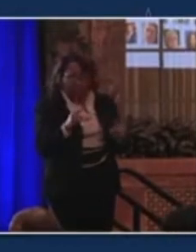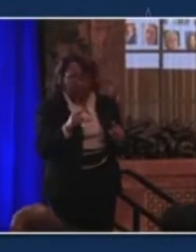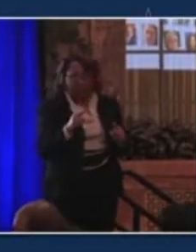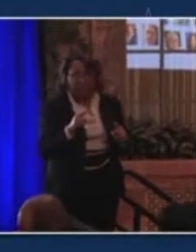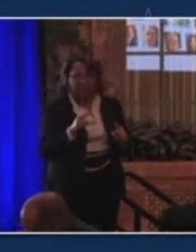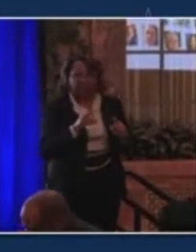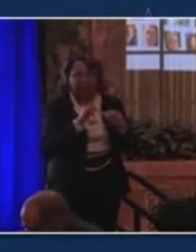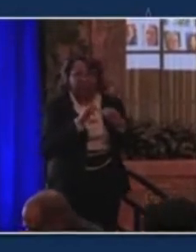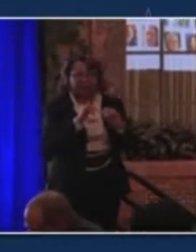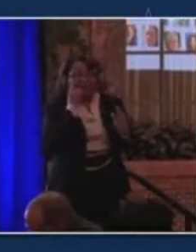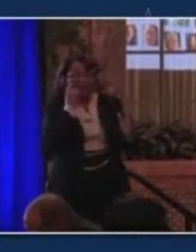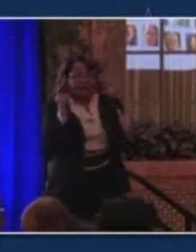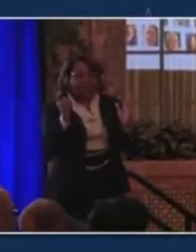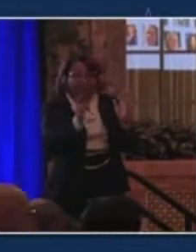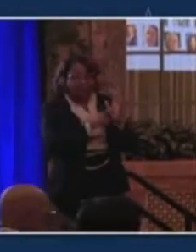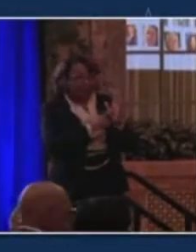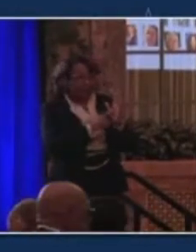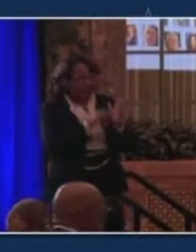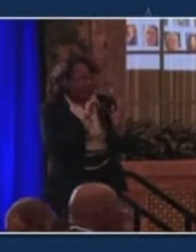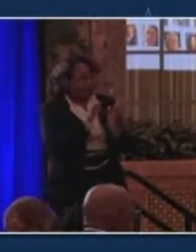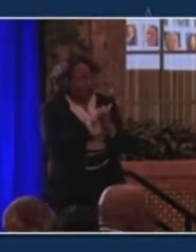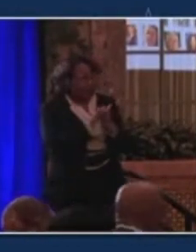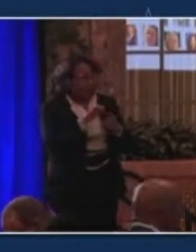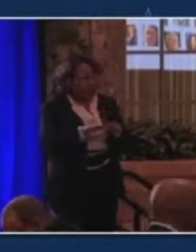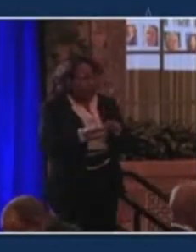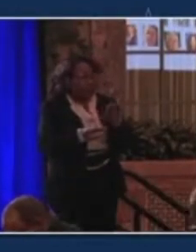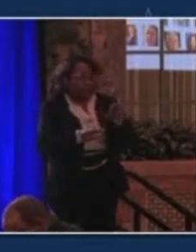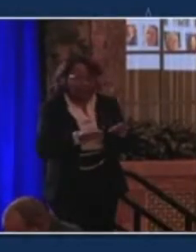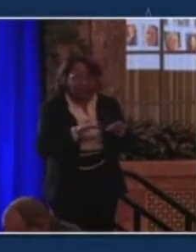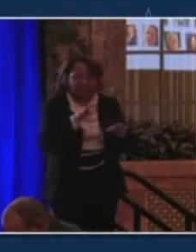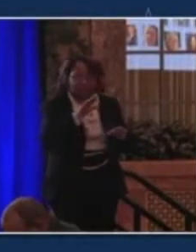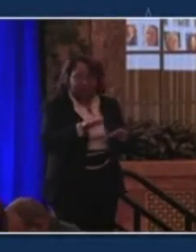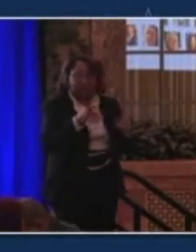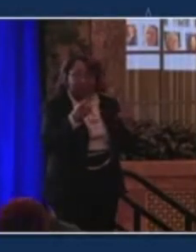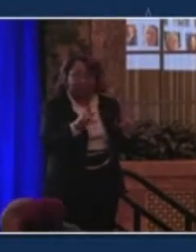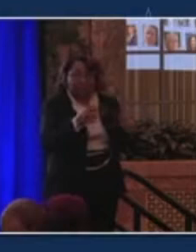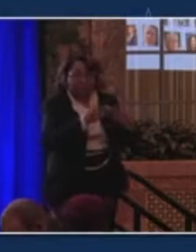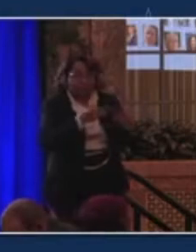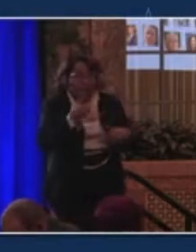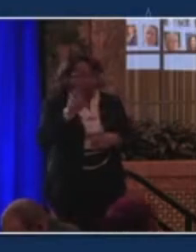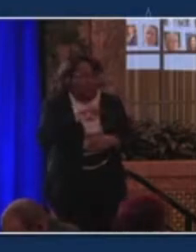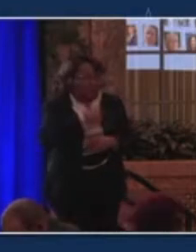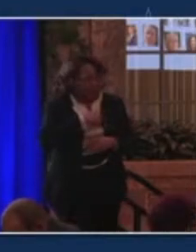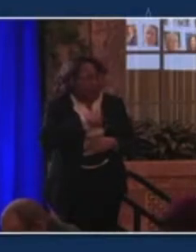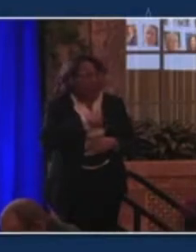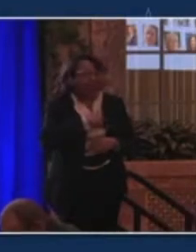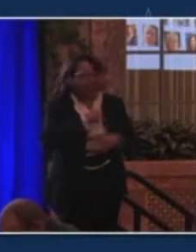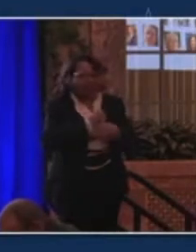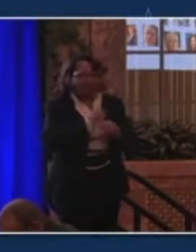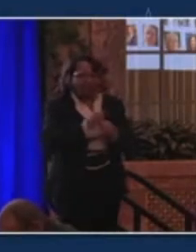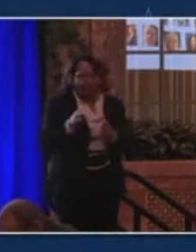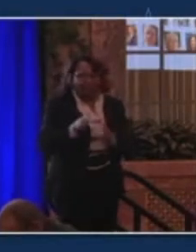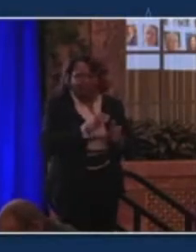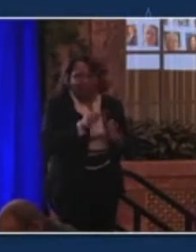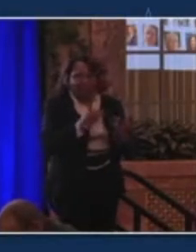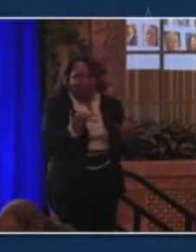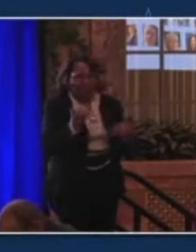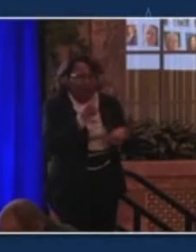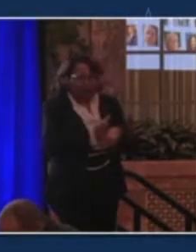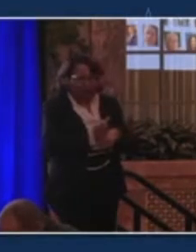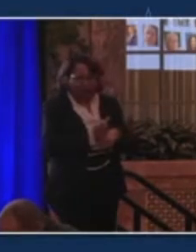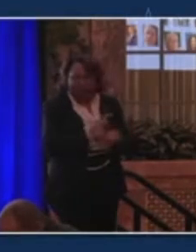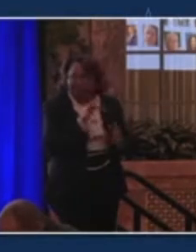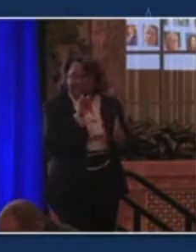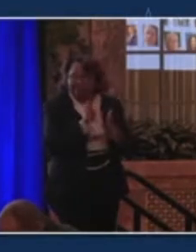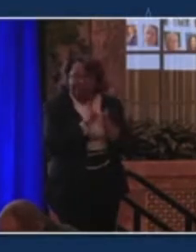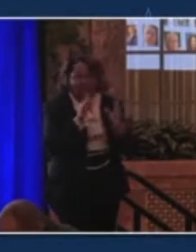is an acknowledgement that the footsteps taken before us forged the path that we walk today, that a legacy